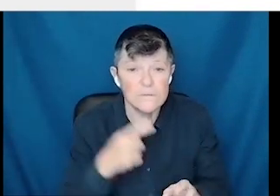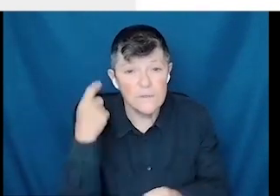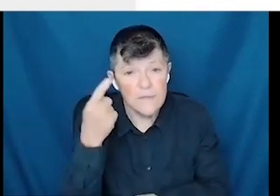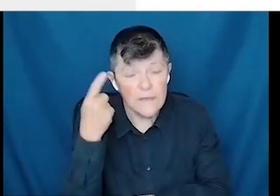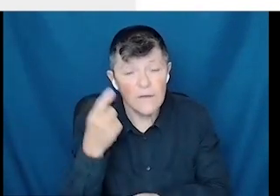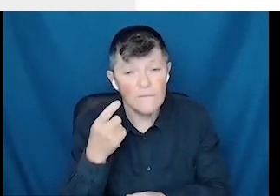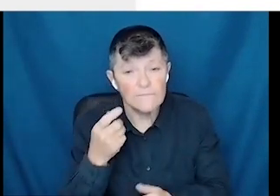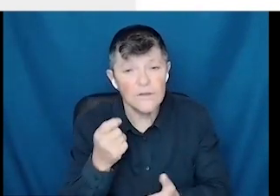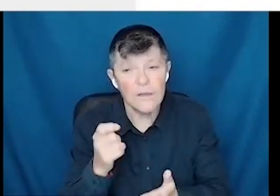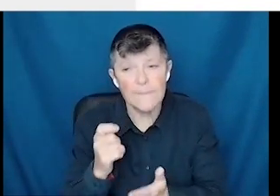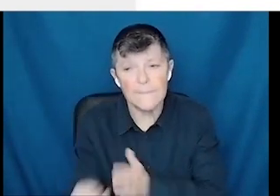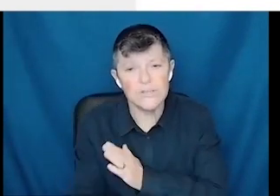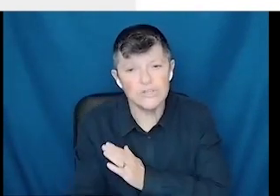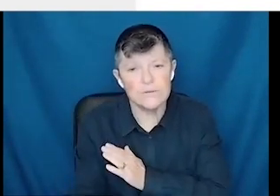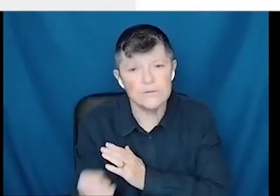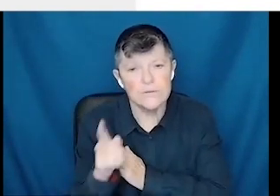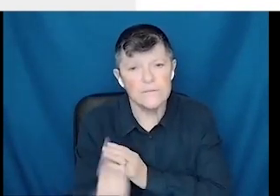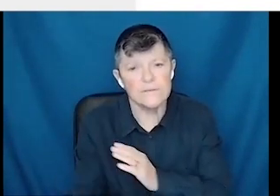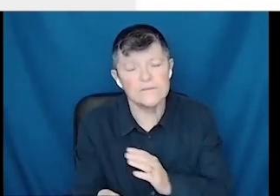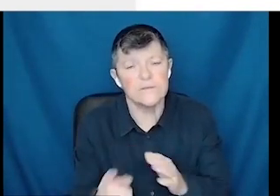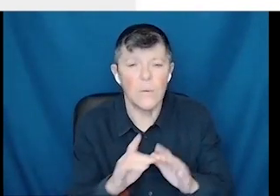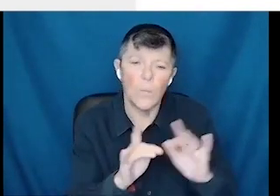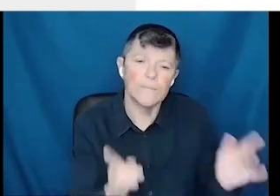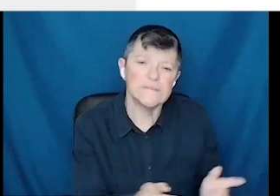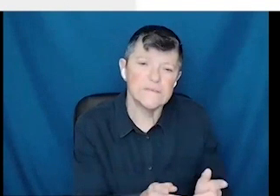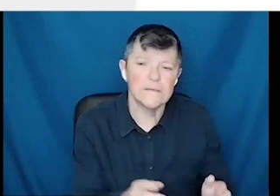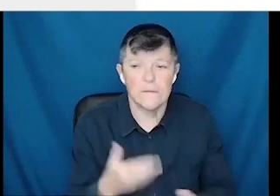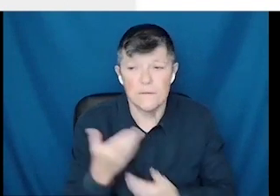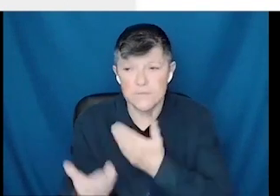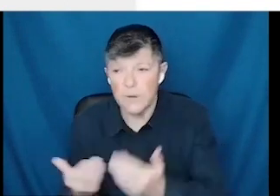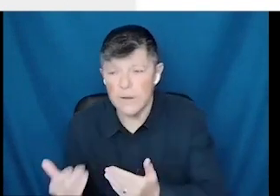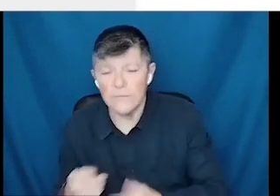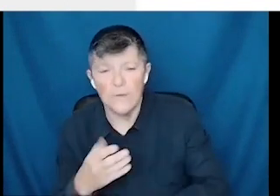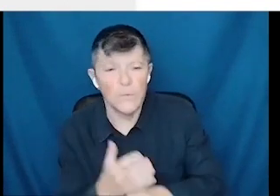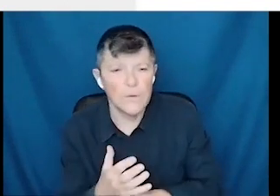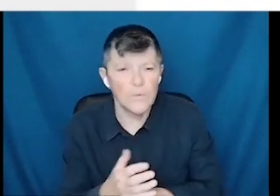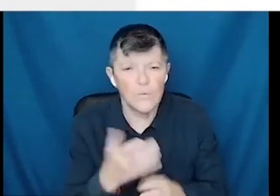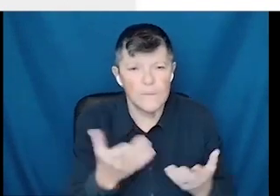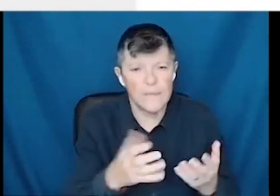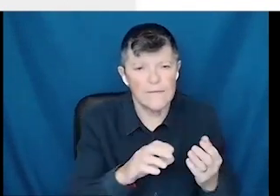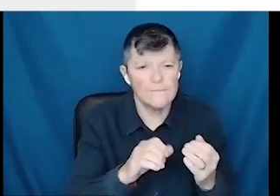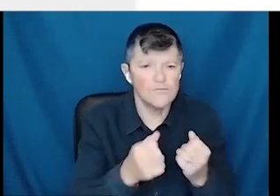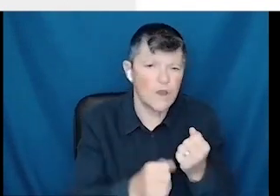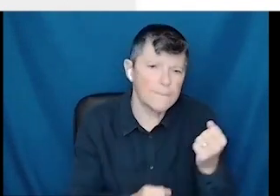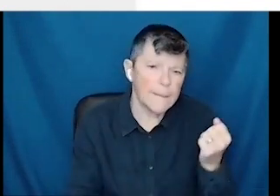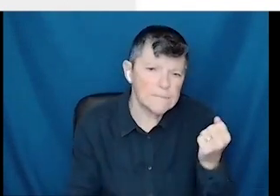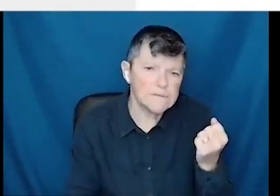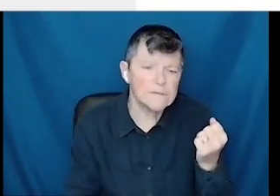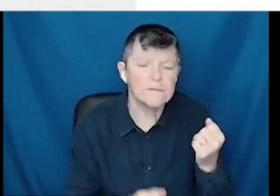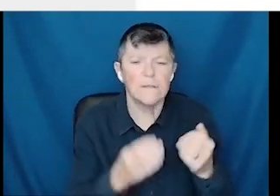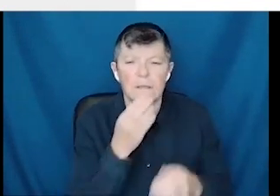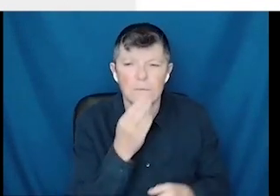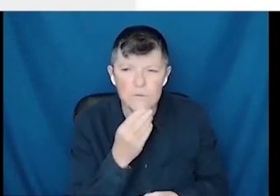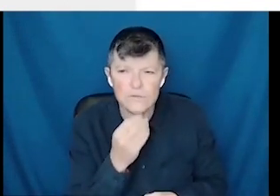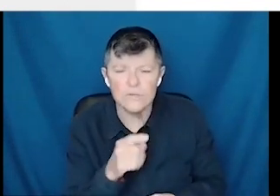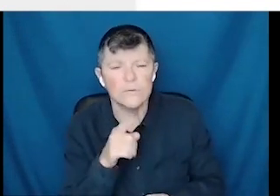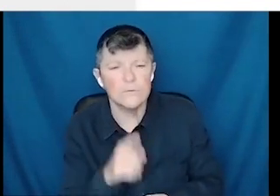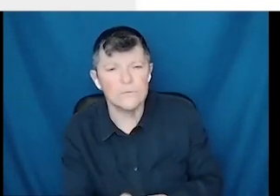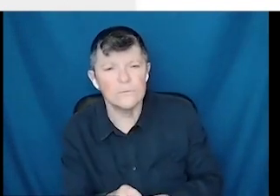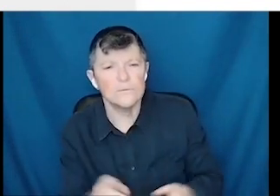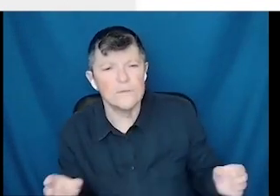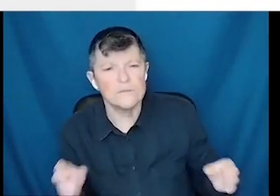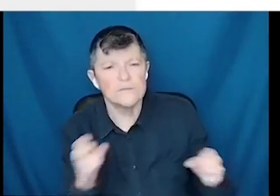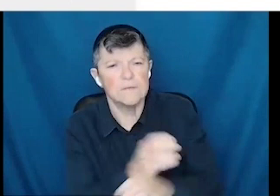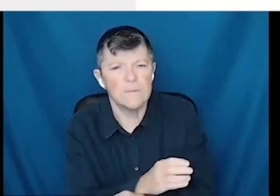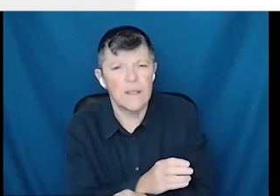website, explaining to him that the work would be fragmented and that it would be used in lieu of these more